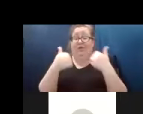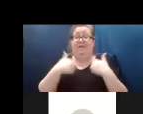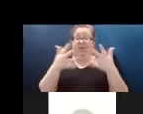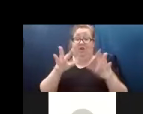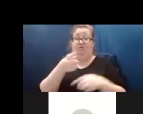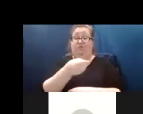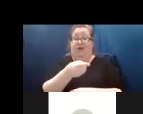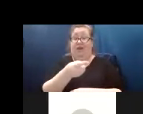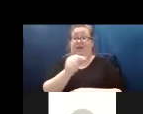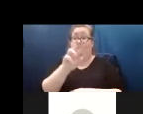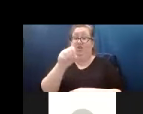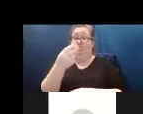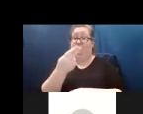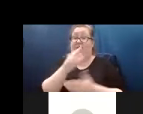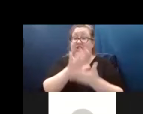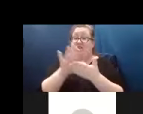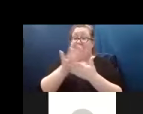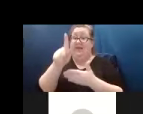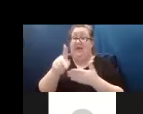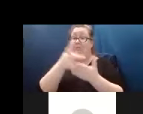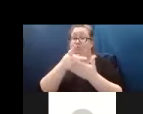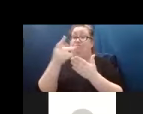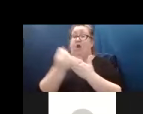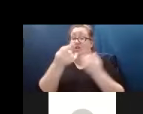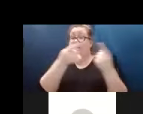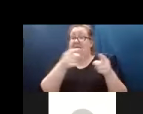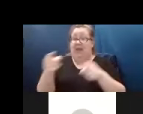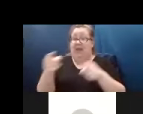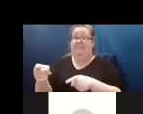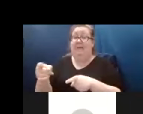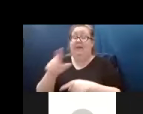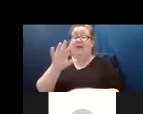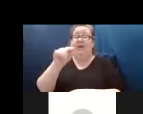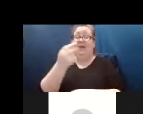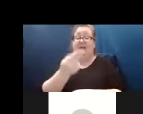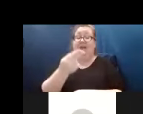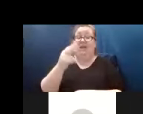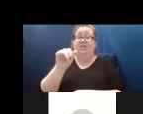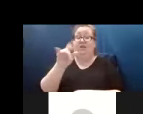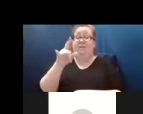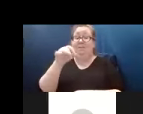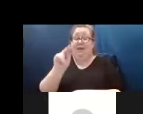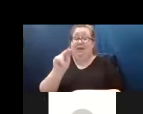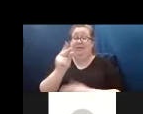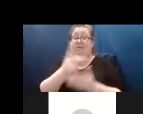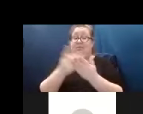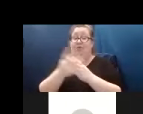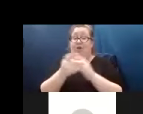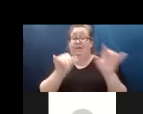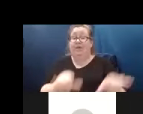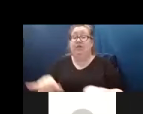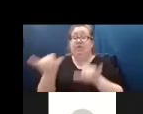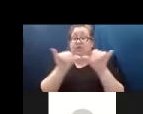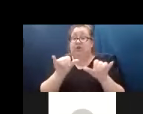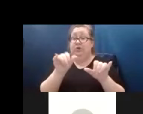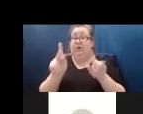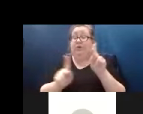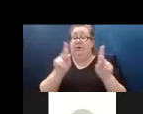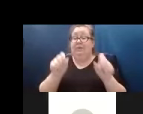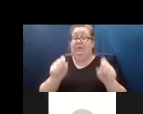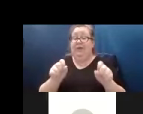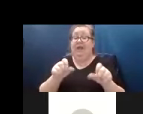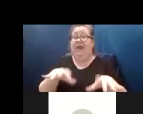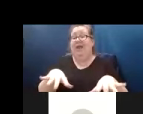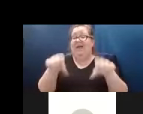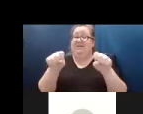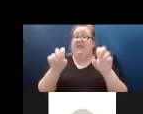municipal trash cleanup projects that happen, and catch basin programs too, where residents can adopt a catch basin,